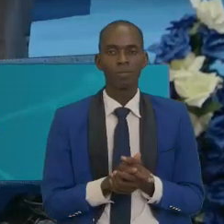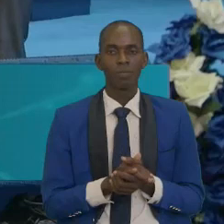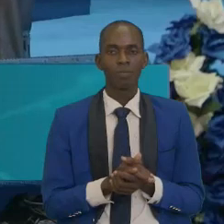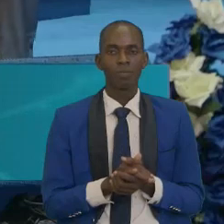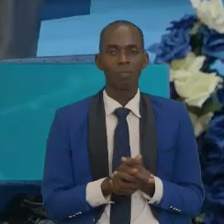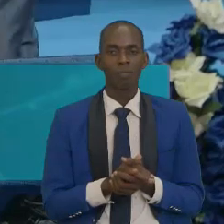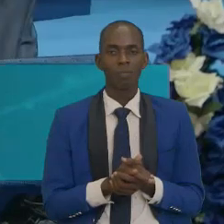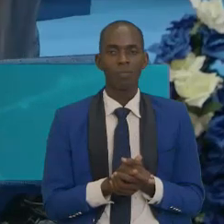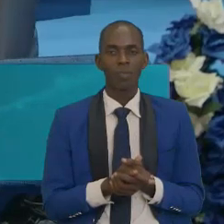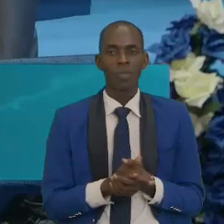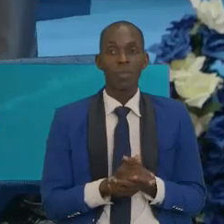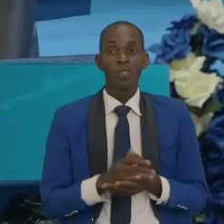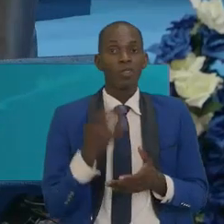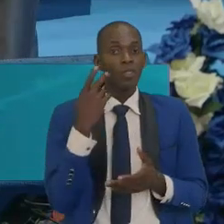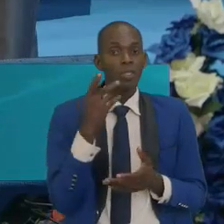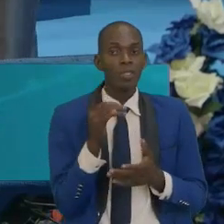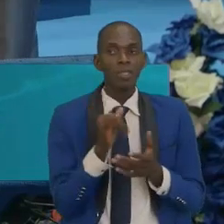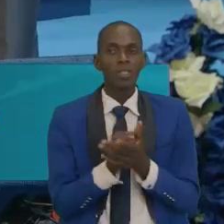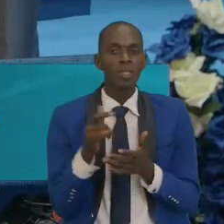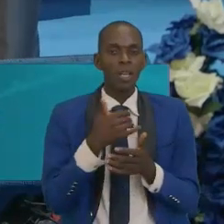They have a preconceived idea.